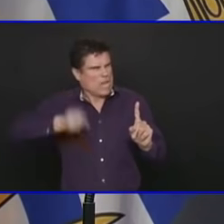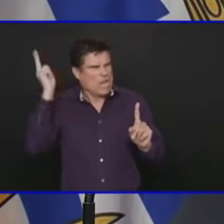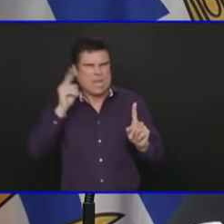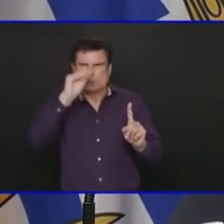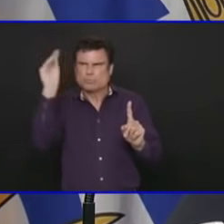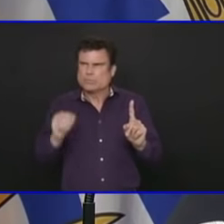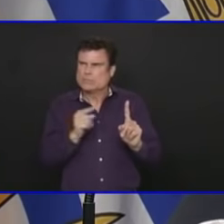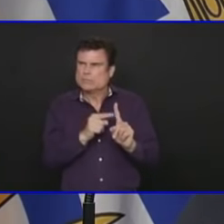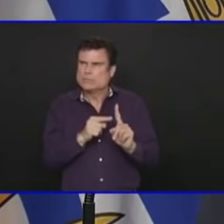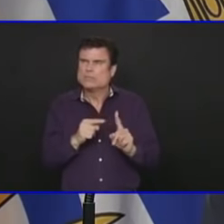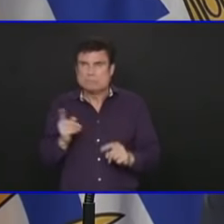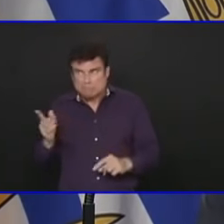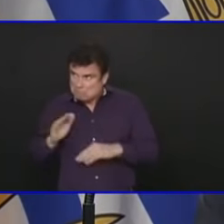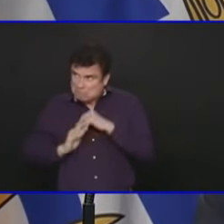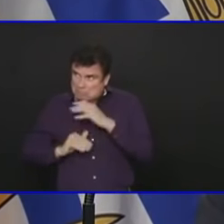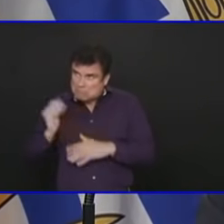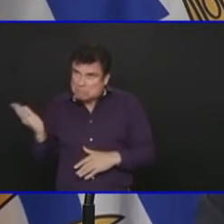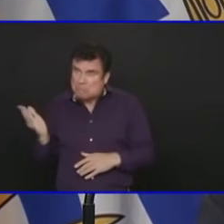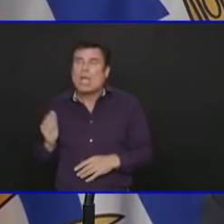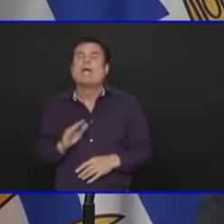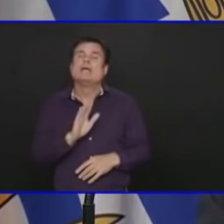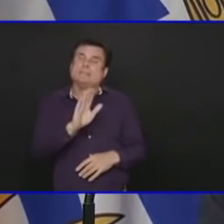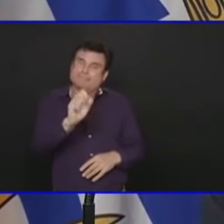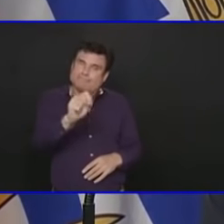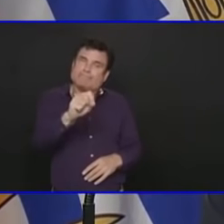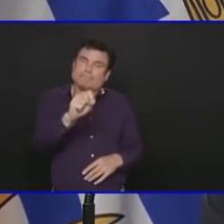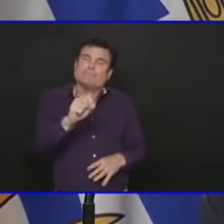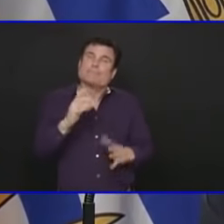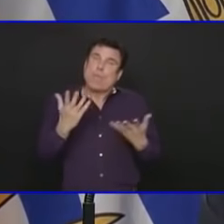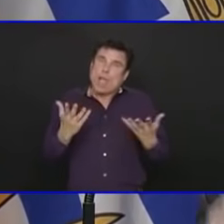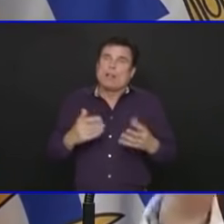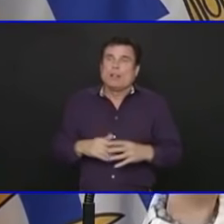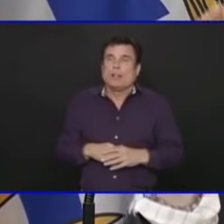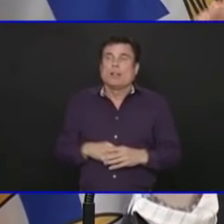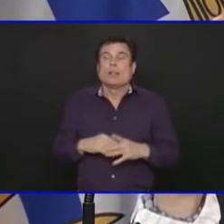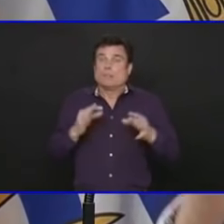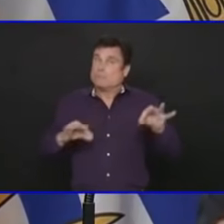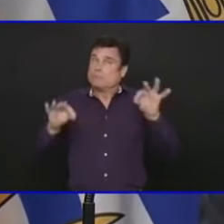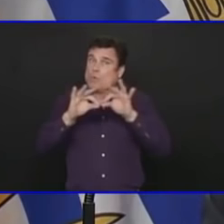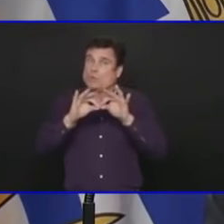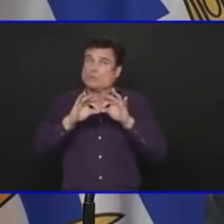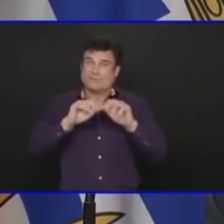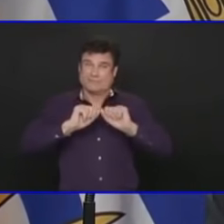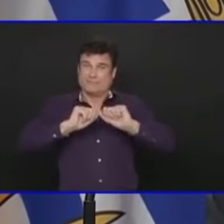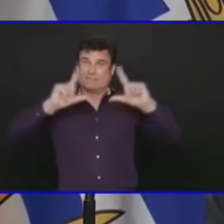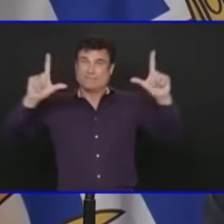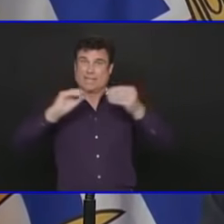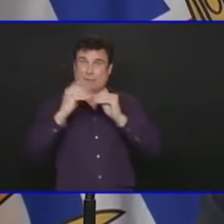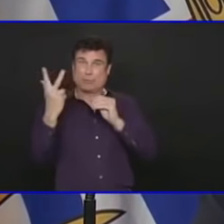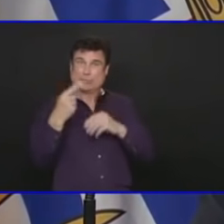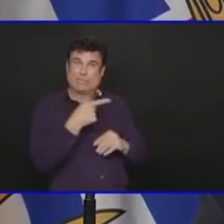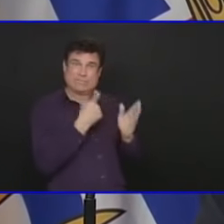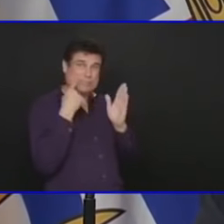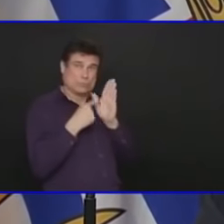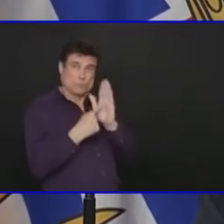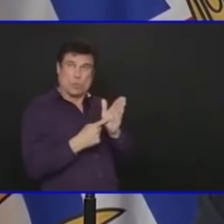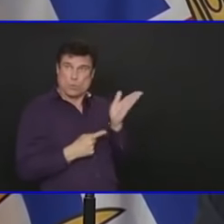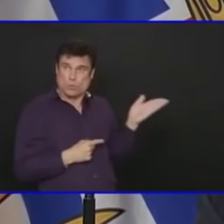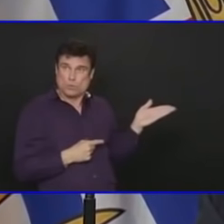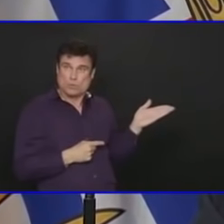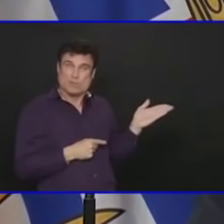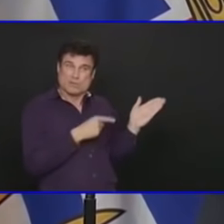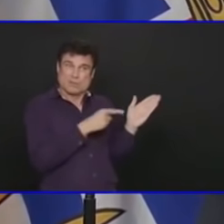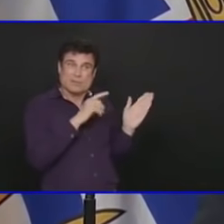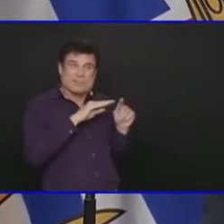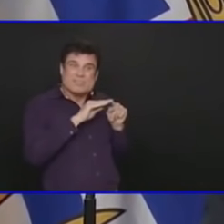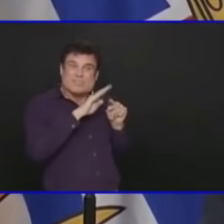those community transmission of unknown source happened during the peak of the outbreak period. So some of those are